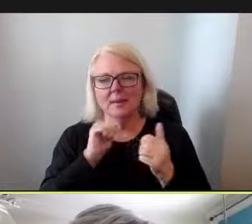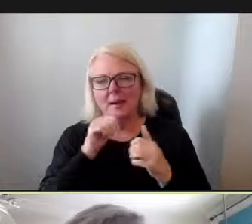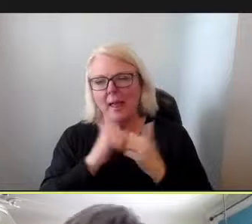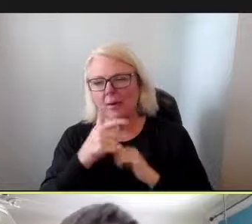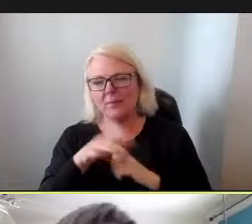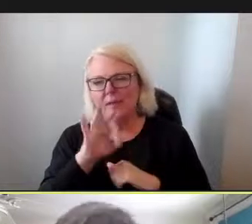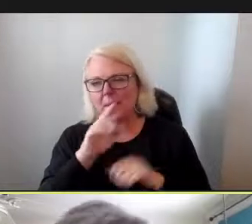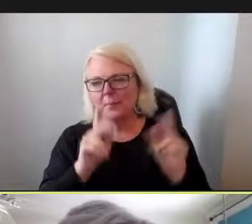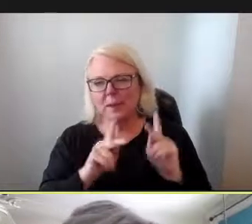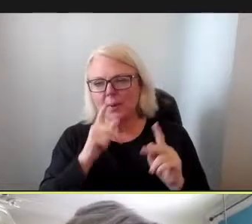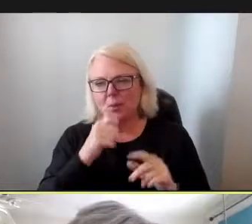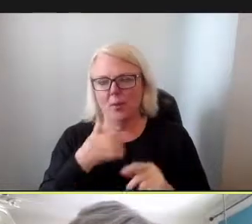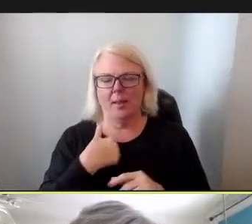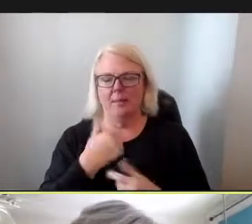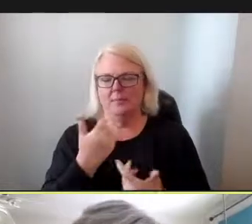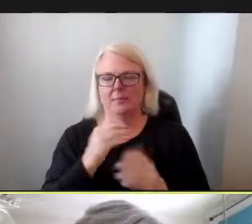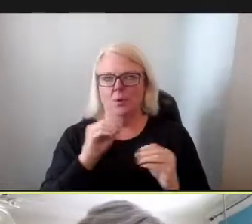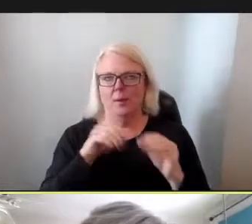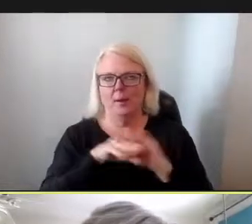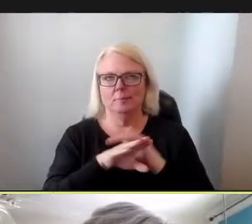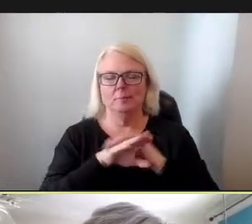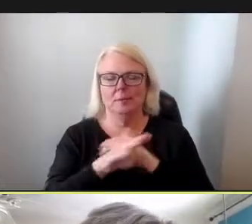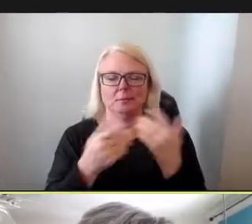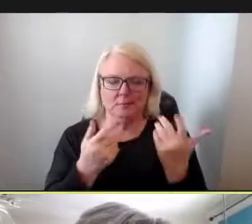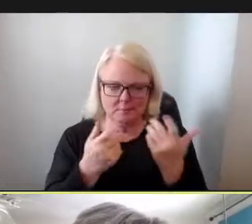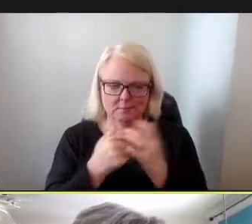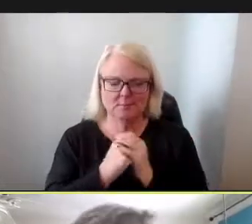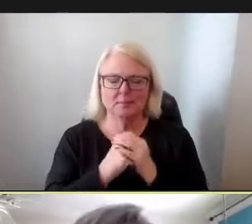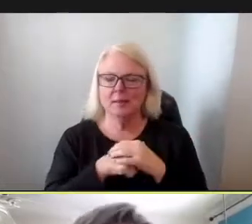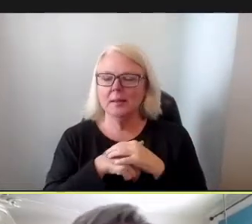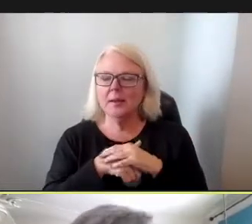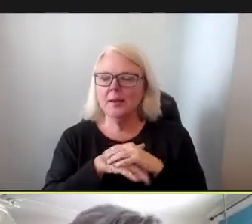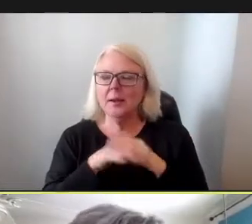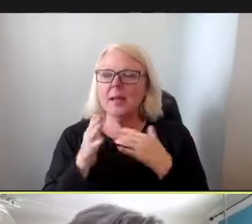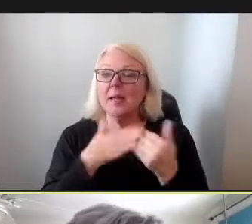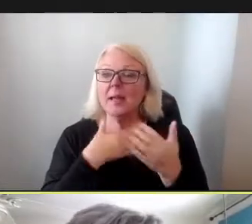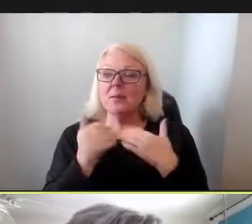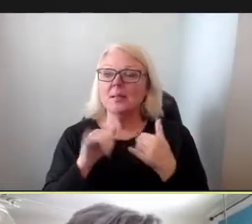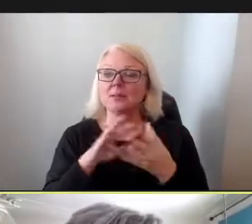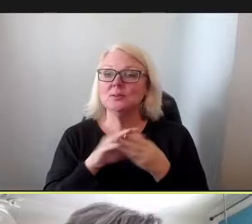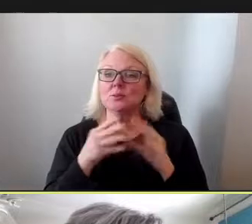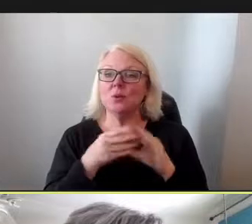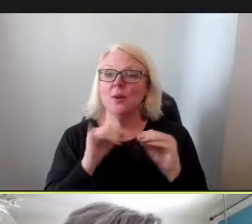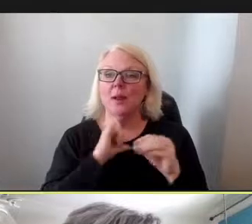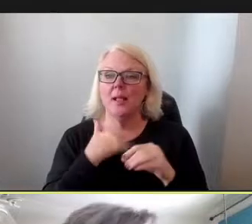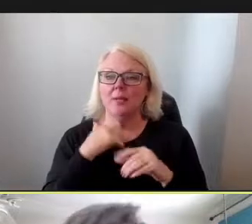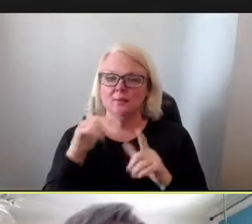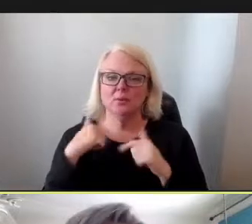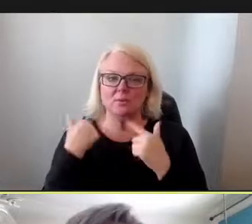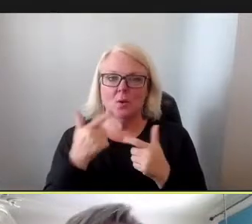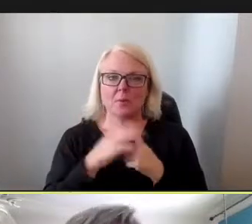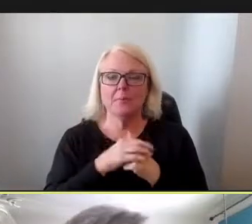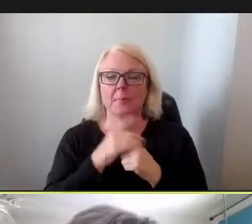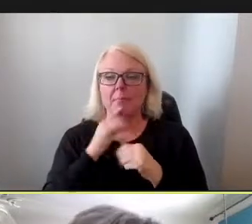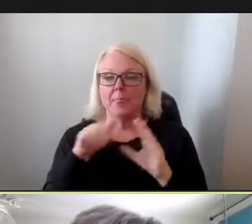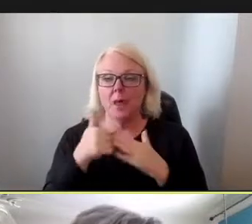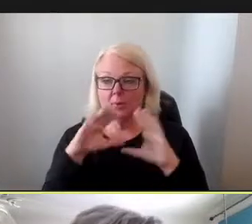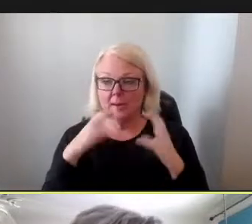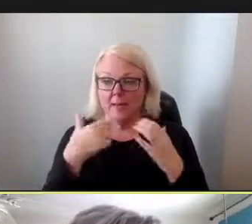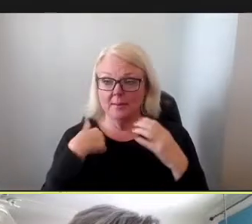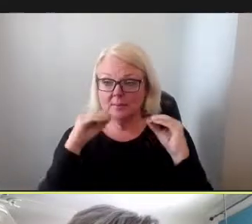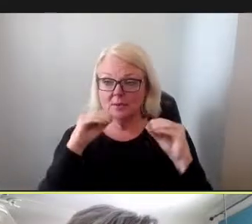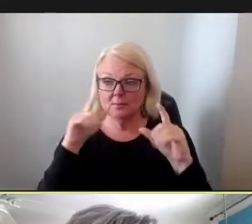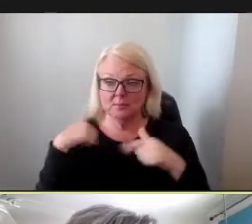are experiencing a lack of access. Anyway, here's the story I have so far. All the classes I've taught